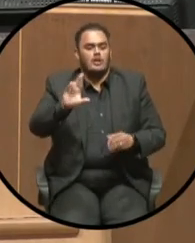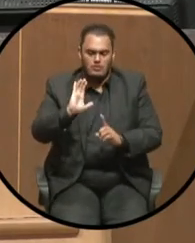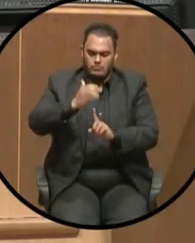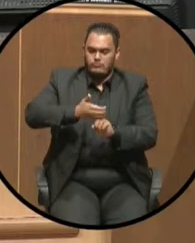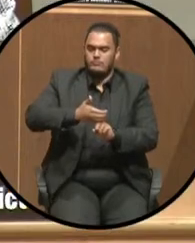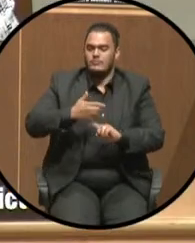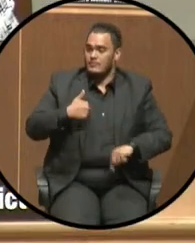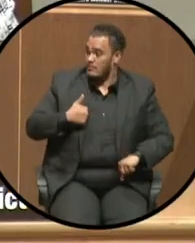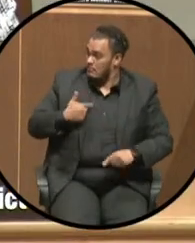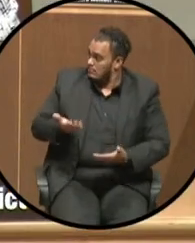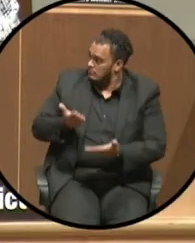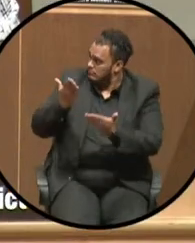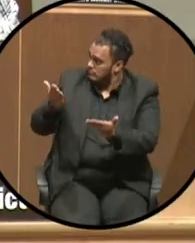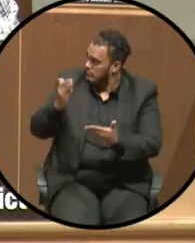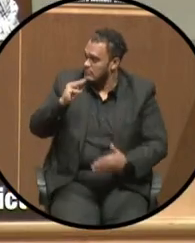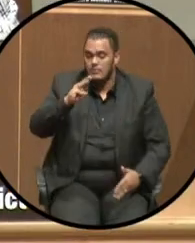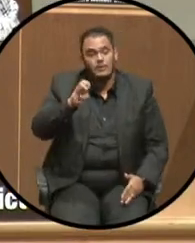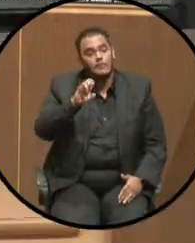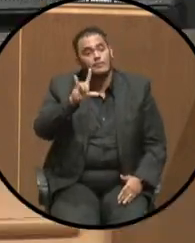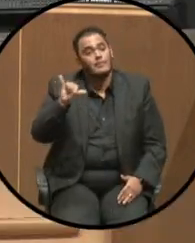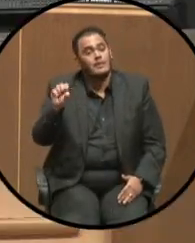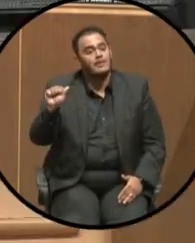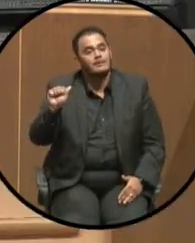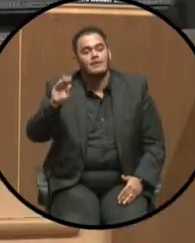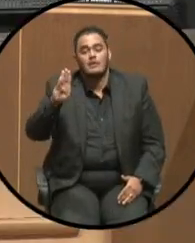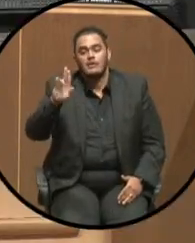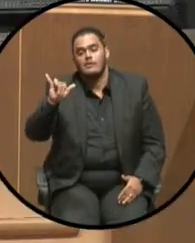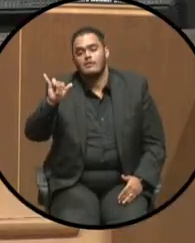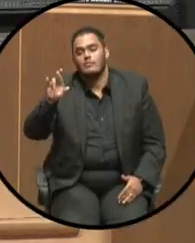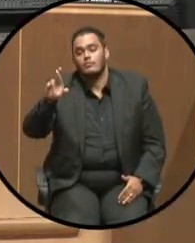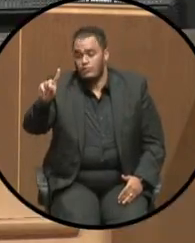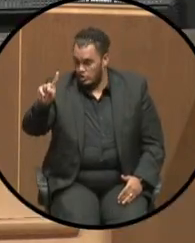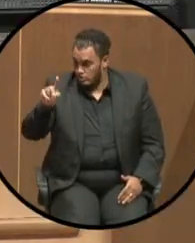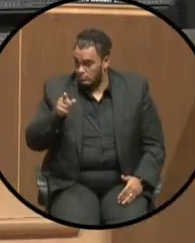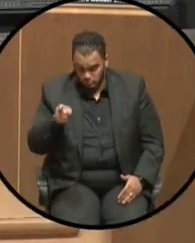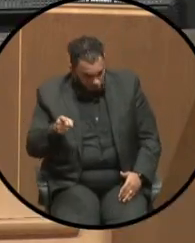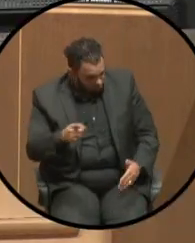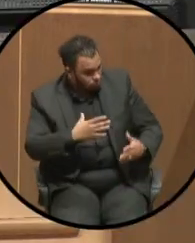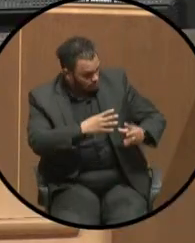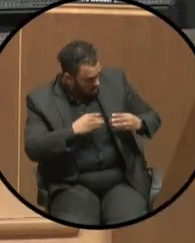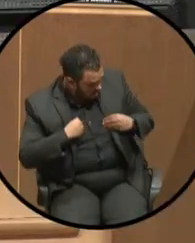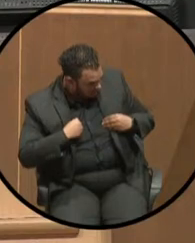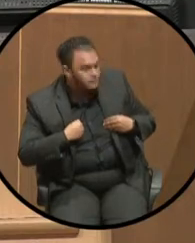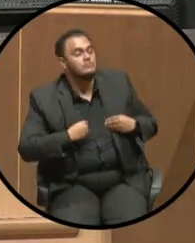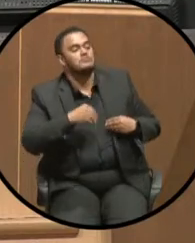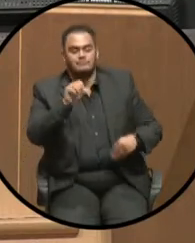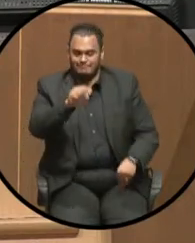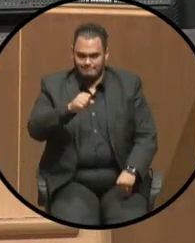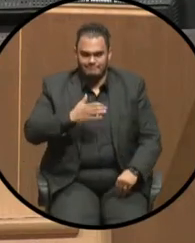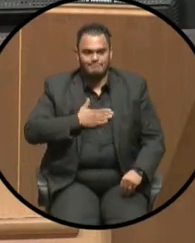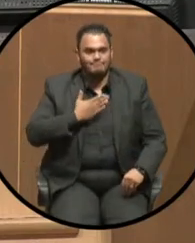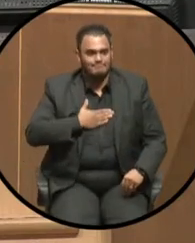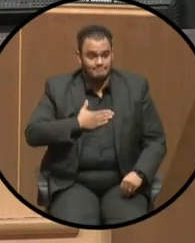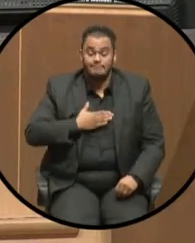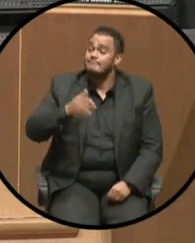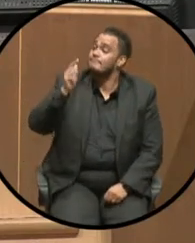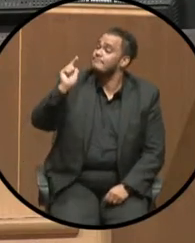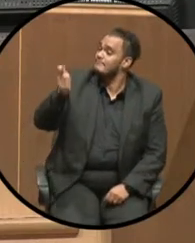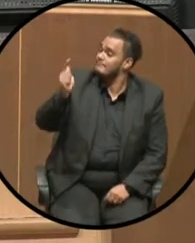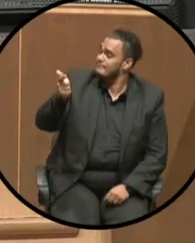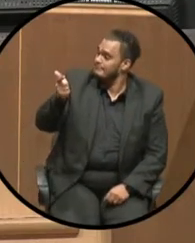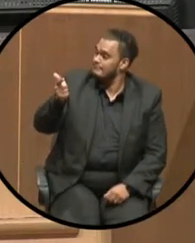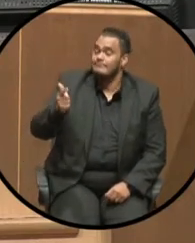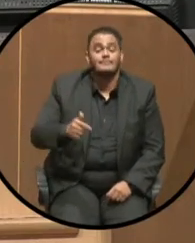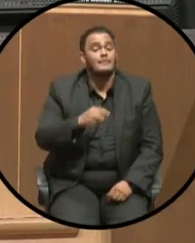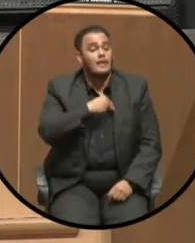I nominate Melissa Byrd. All right. Member Byrd, you accept? I'd be happy to. Wonderful. I second. Member